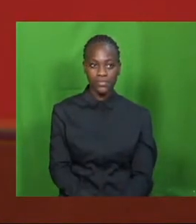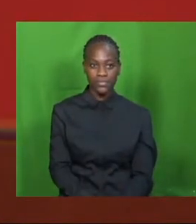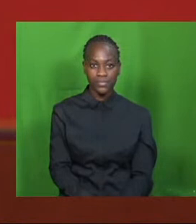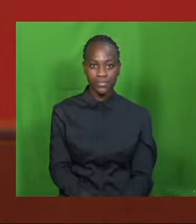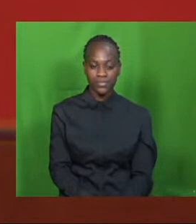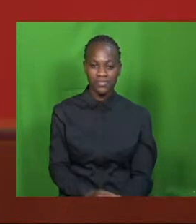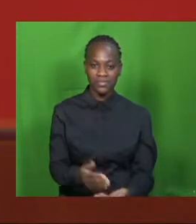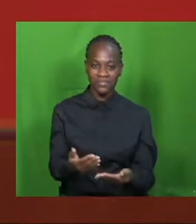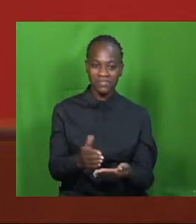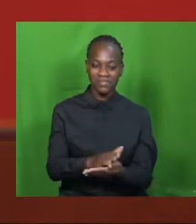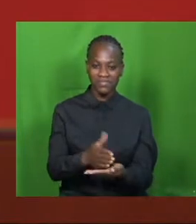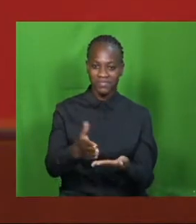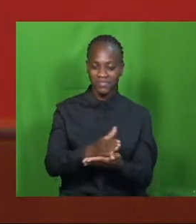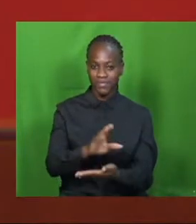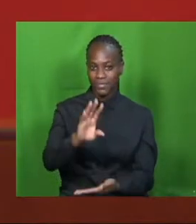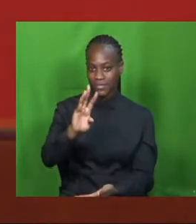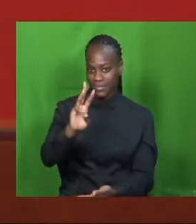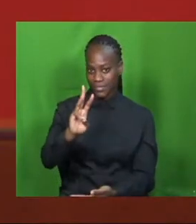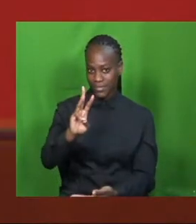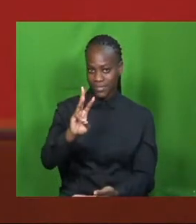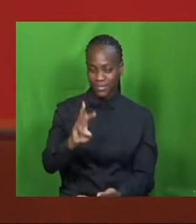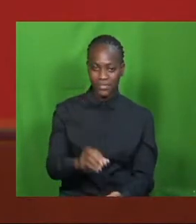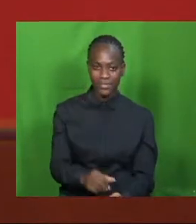Page 6.